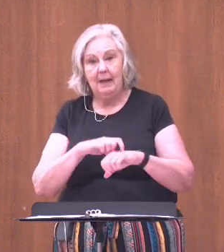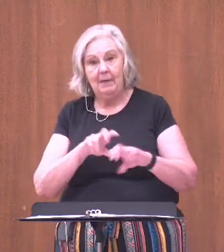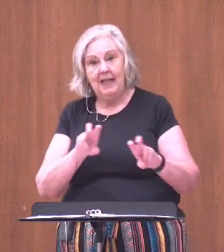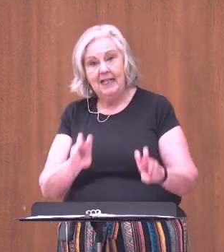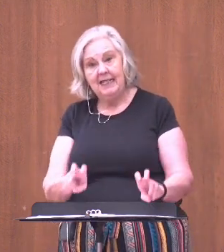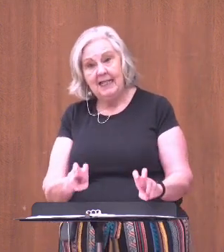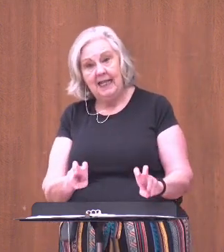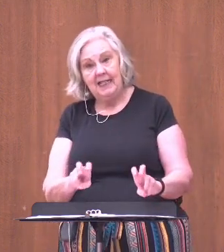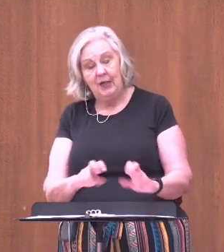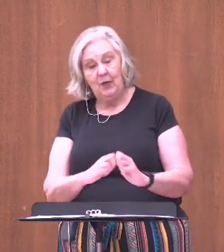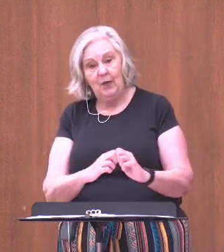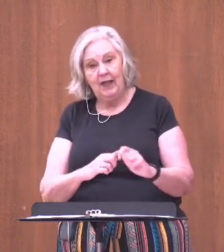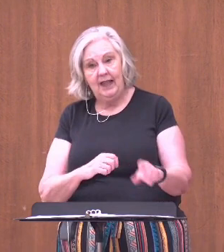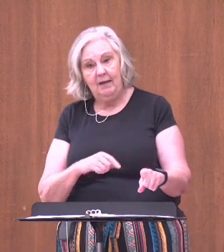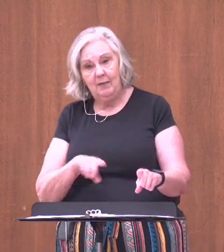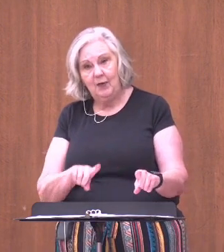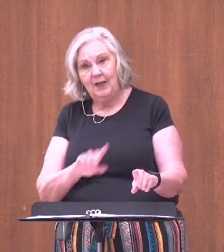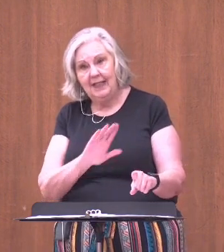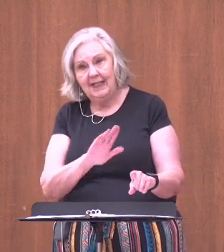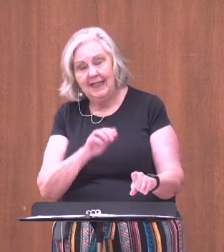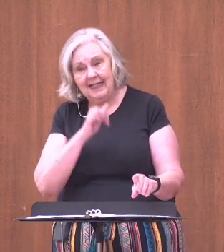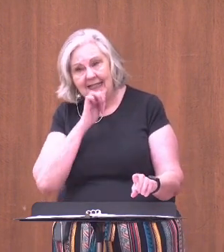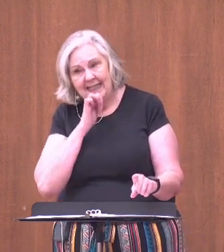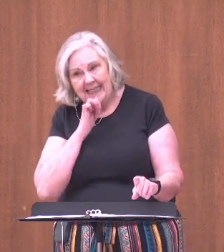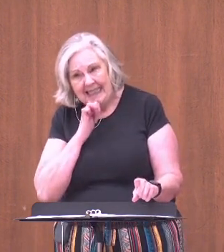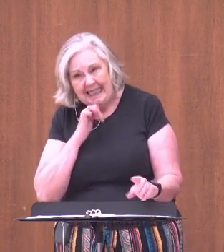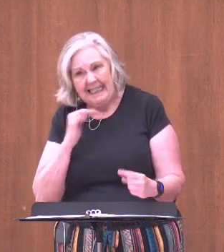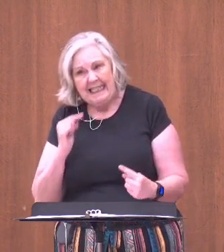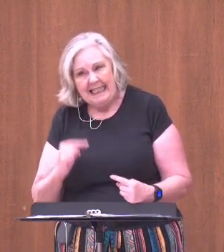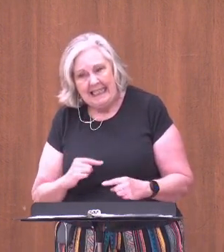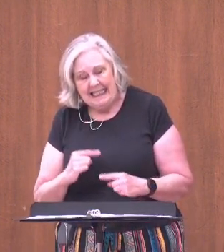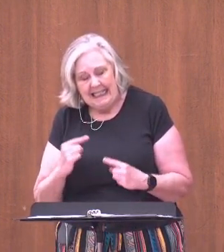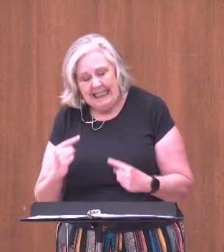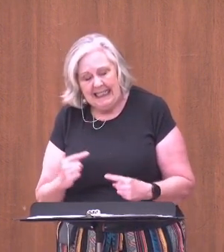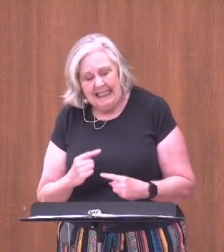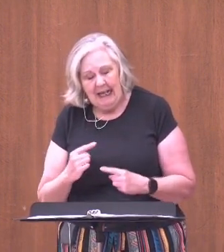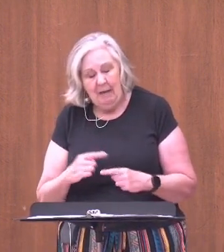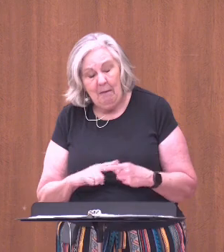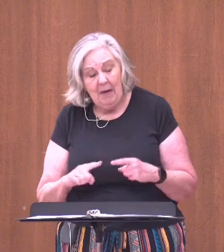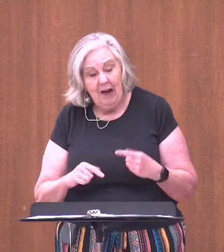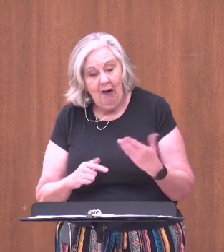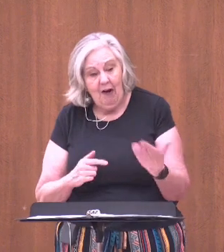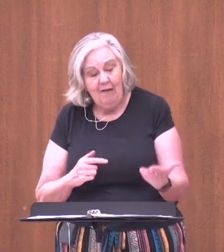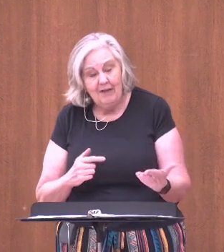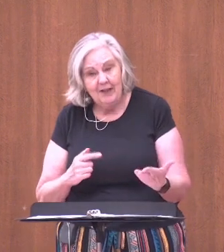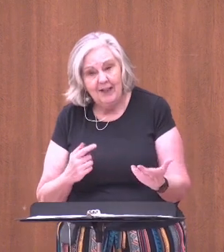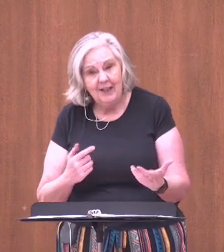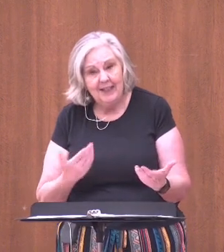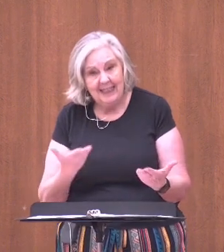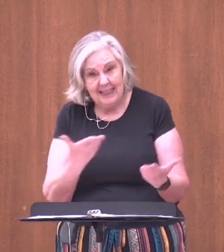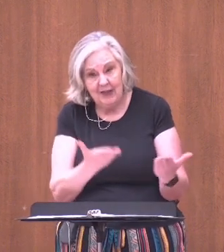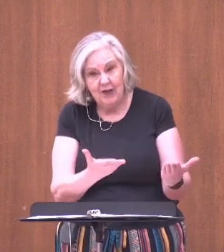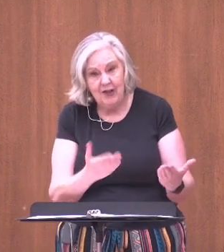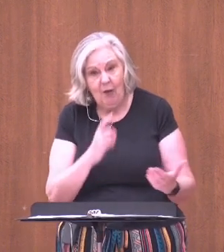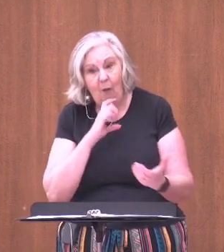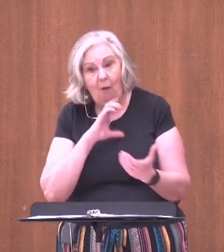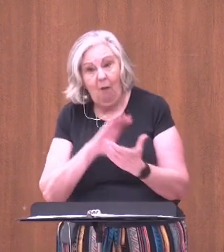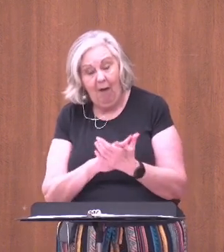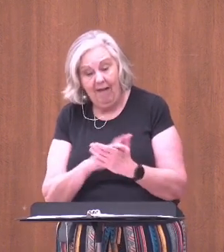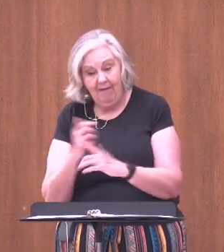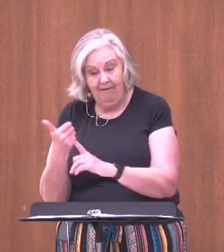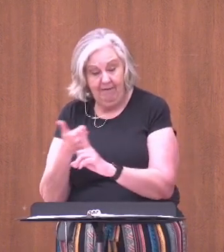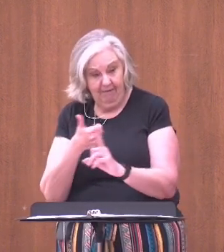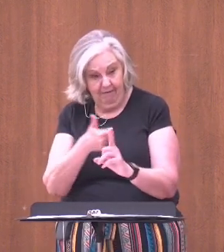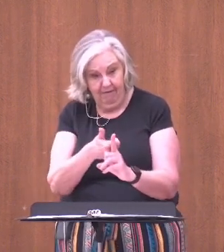him in his sorrow. But they offer suggestions, and even his own wife, who we heard in this opening